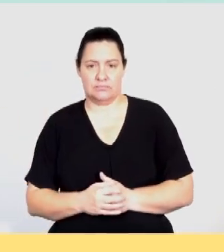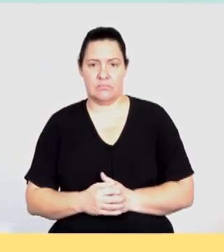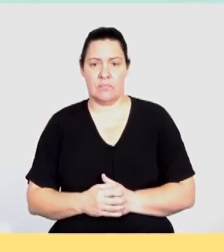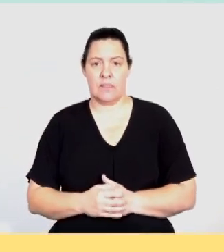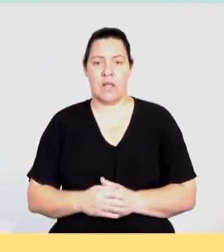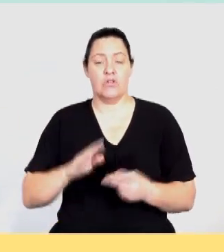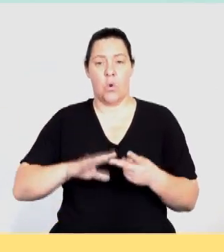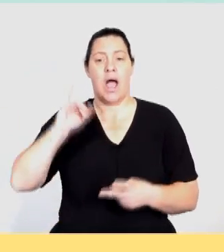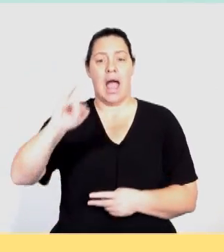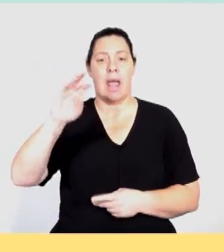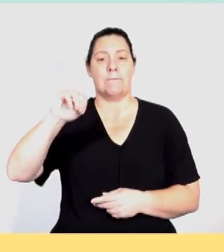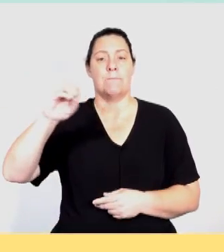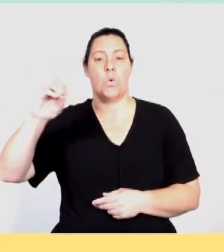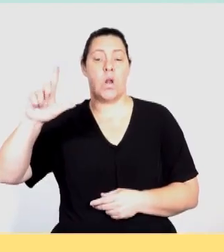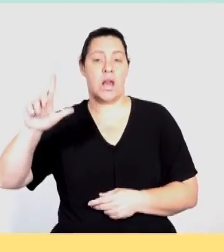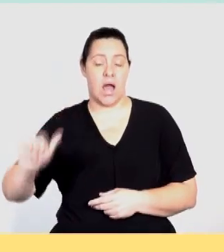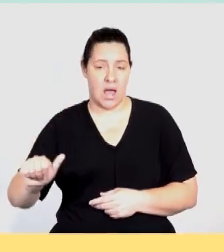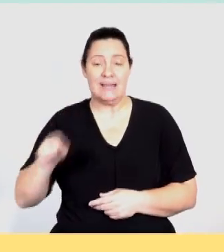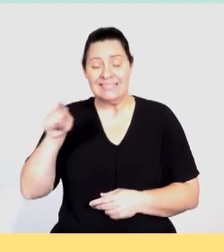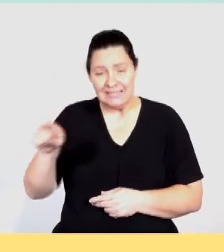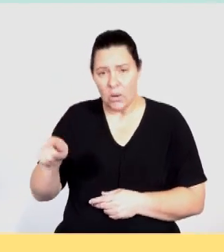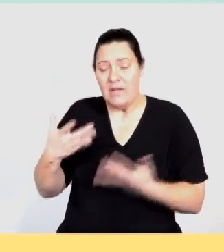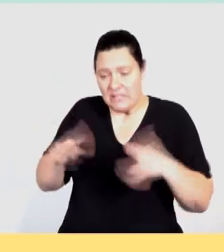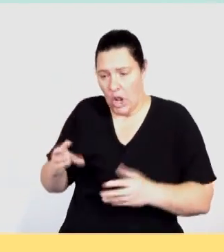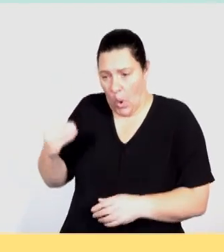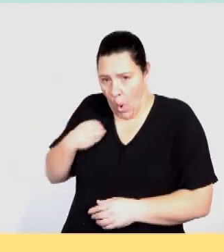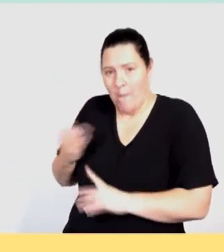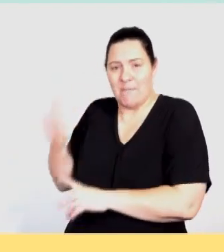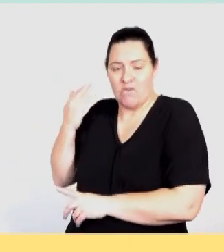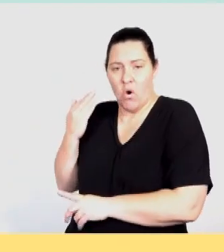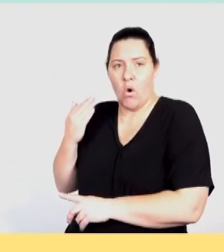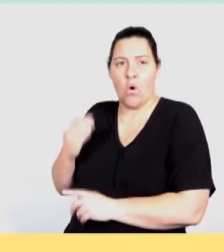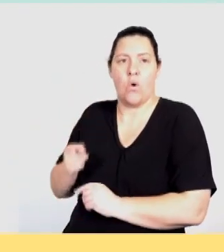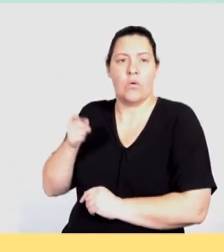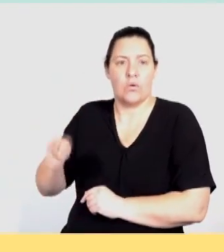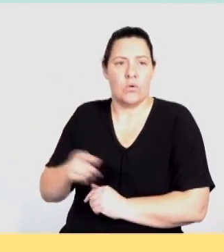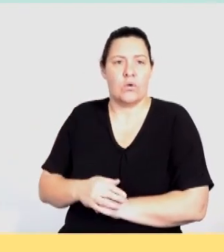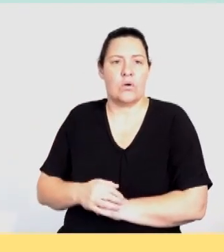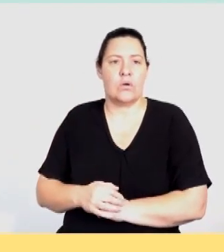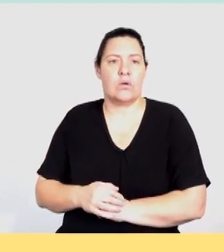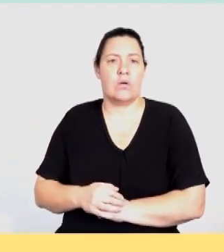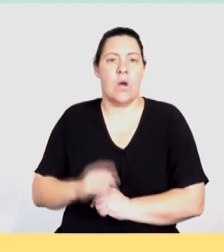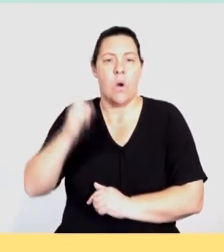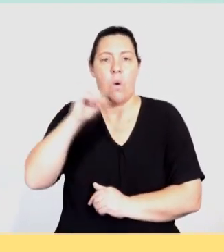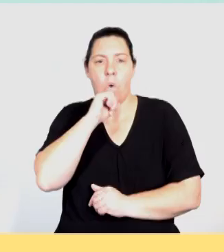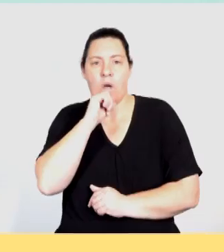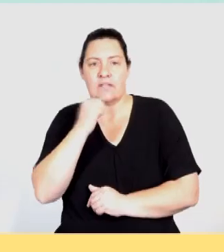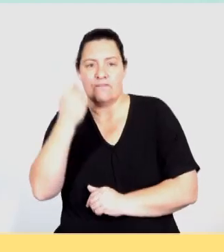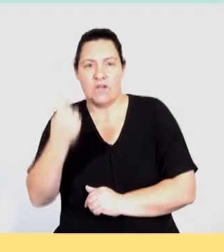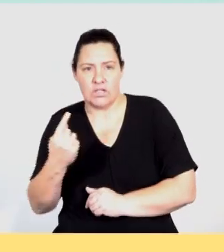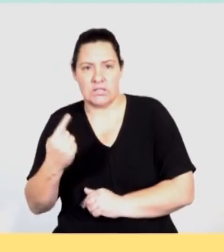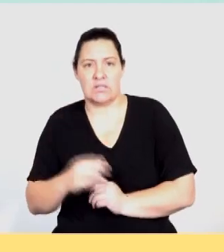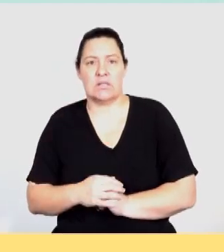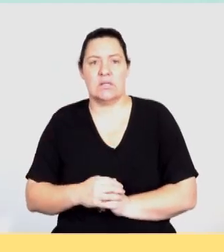24,800. Let's come to Imula. We're already owing them 40,420. So we'll come here, then we say August